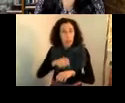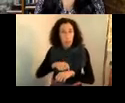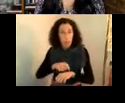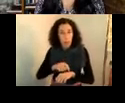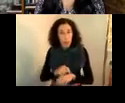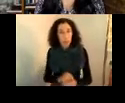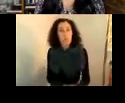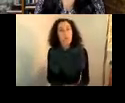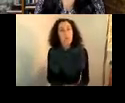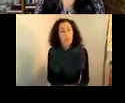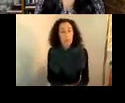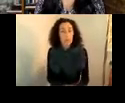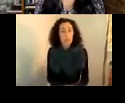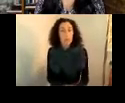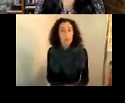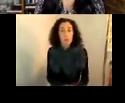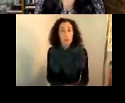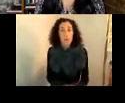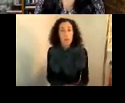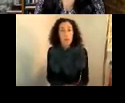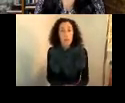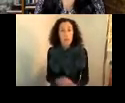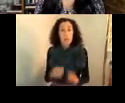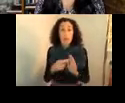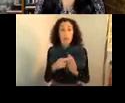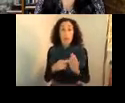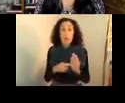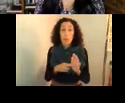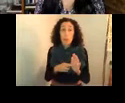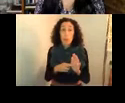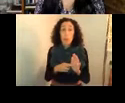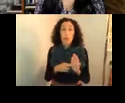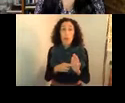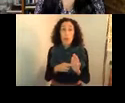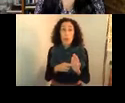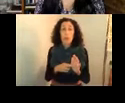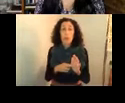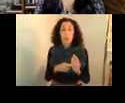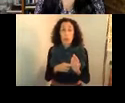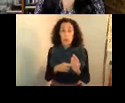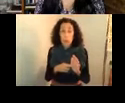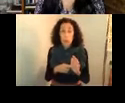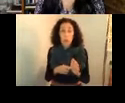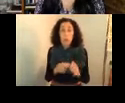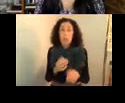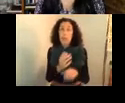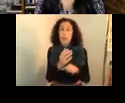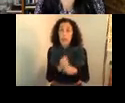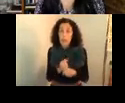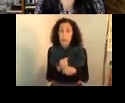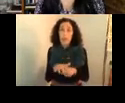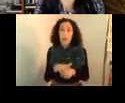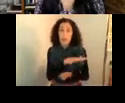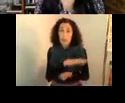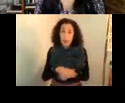Move up for the collective, take space, make space. So this is an acknowledgement that there is collective wisdom, that all of us